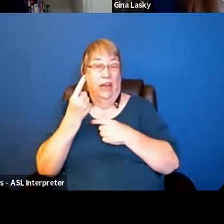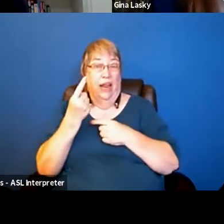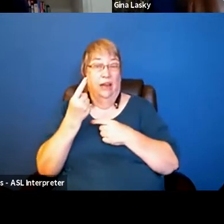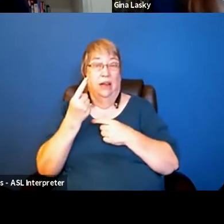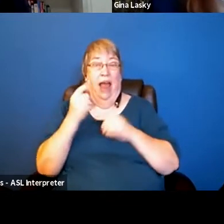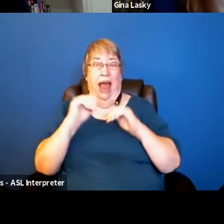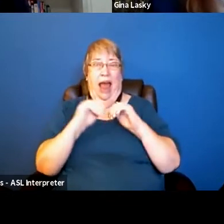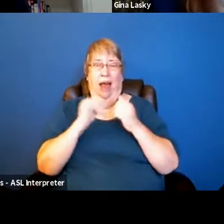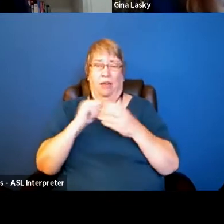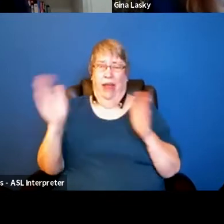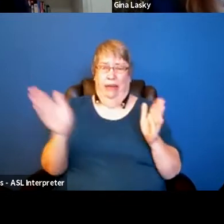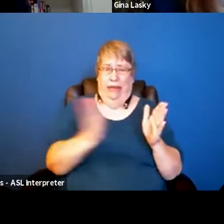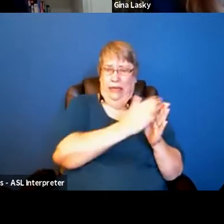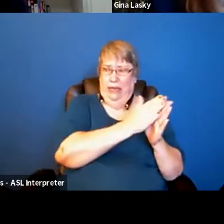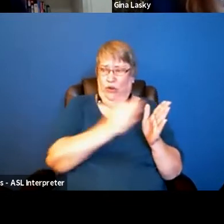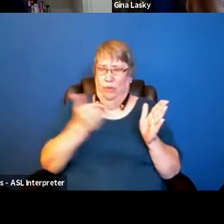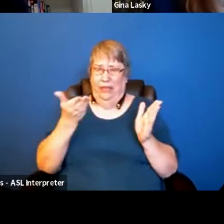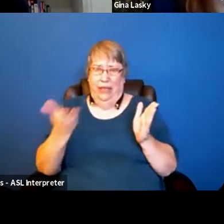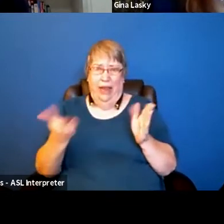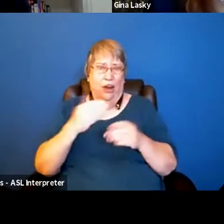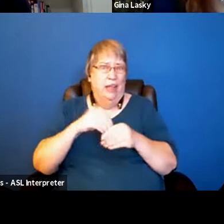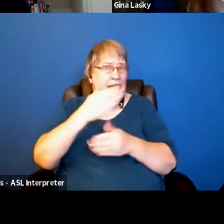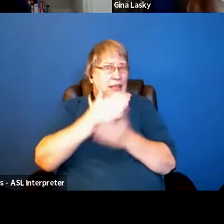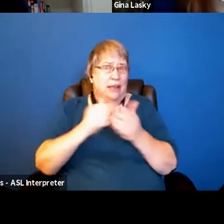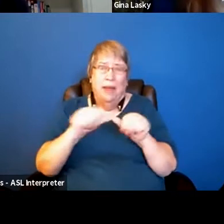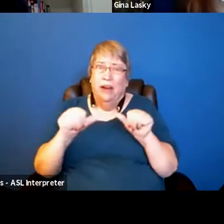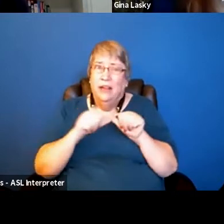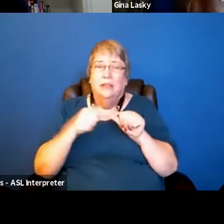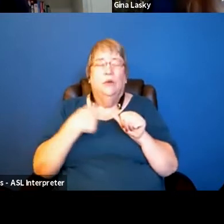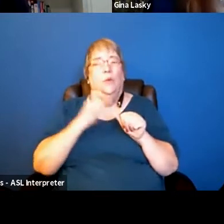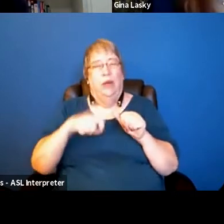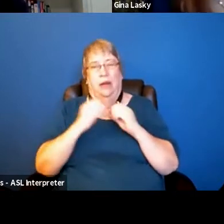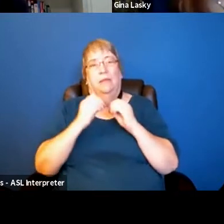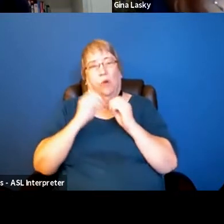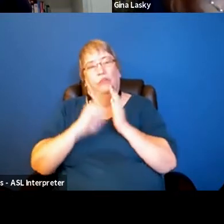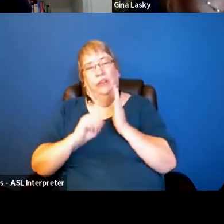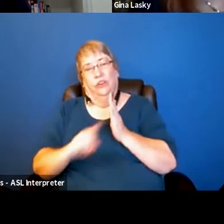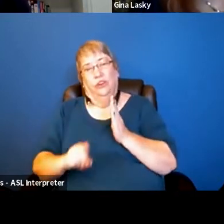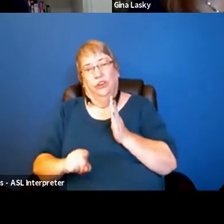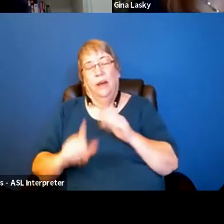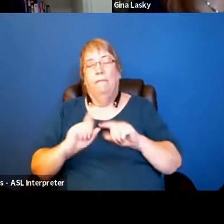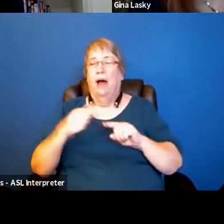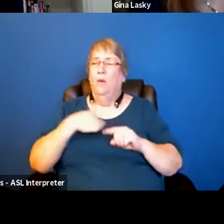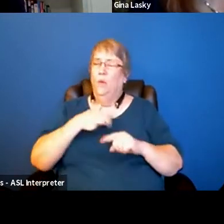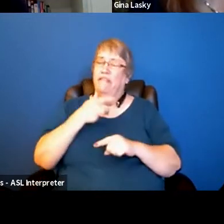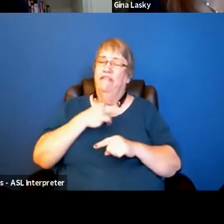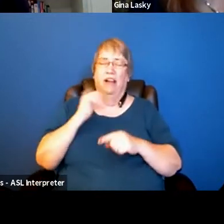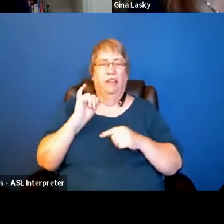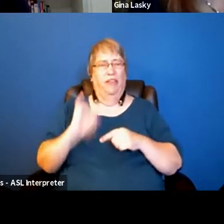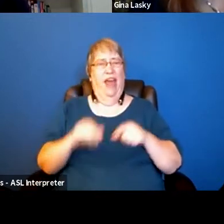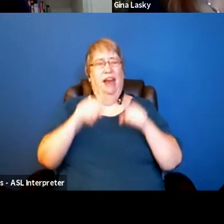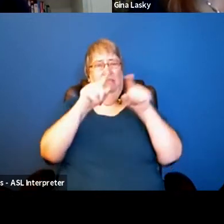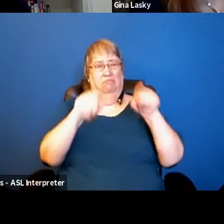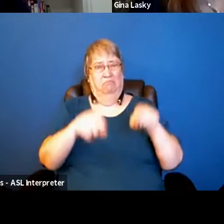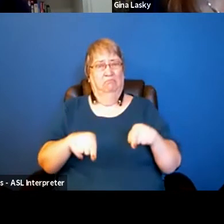continuum exists in parts of our state. So However, we did feel that this was the SAMHSA